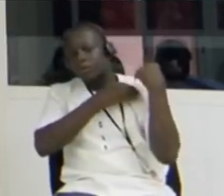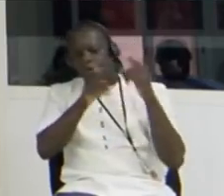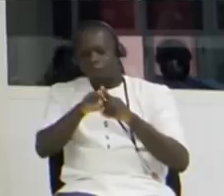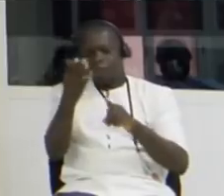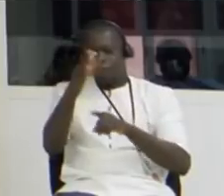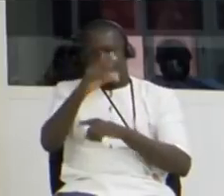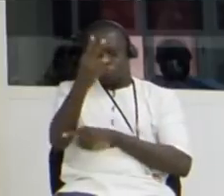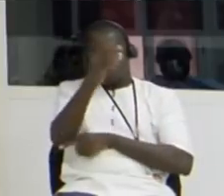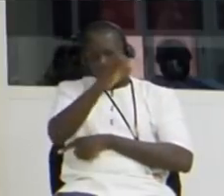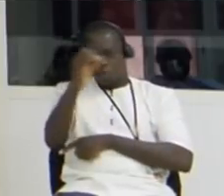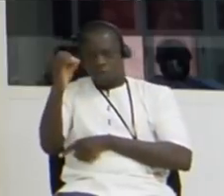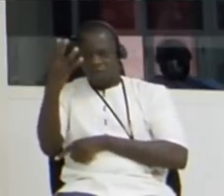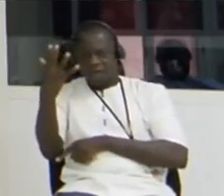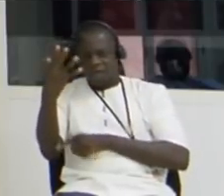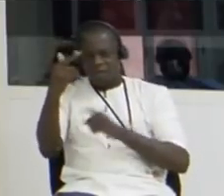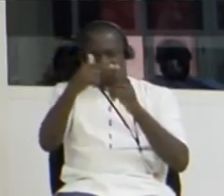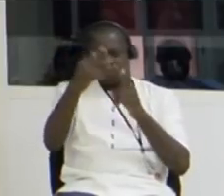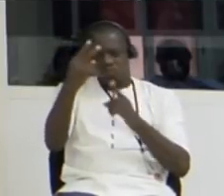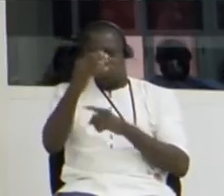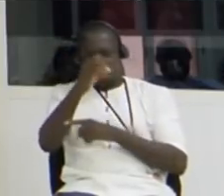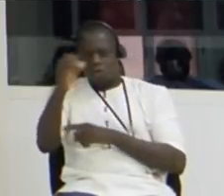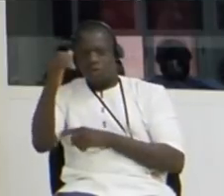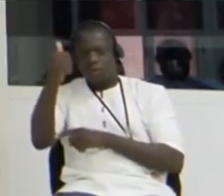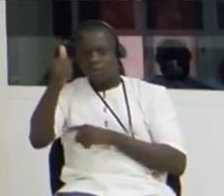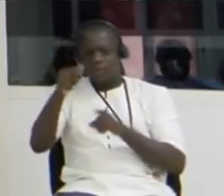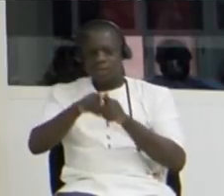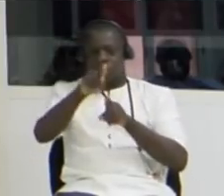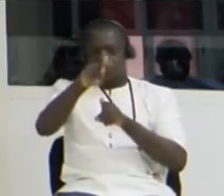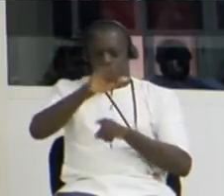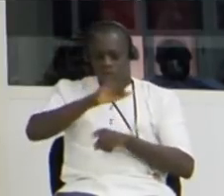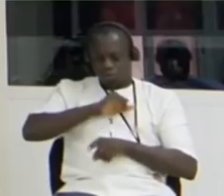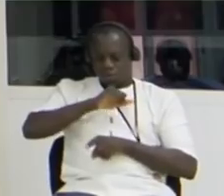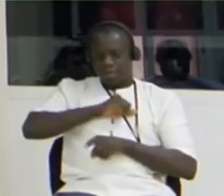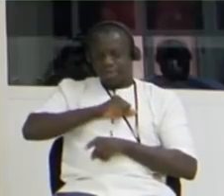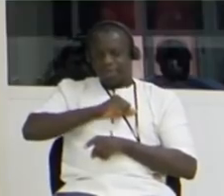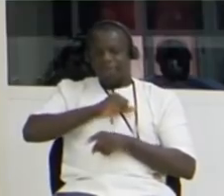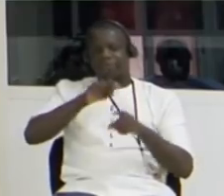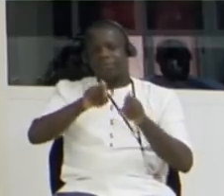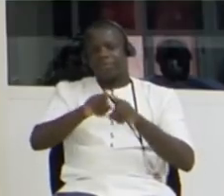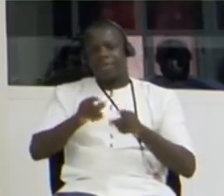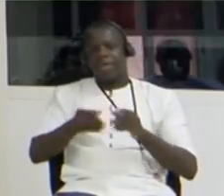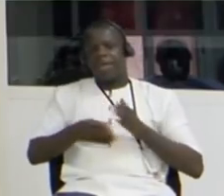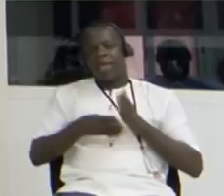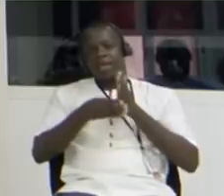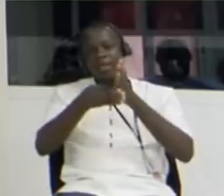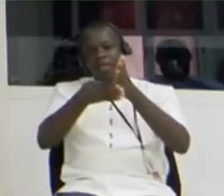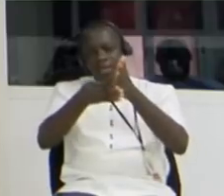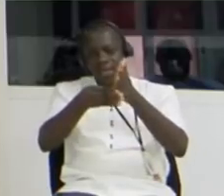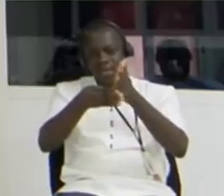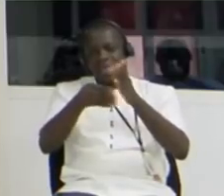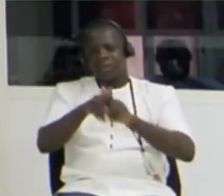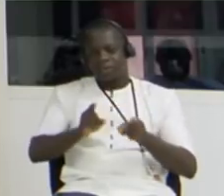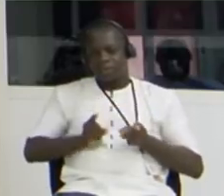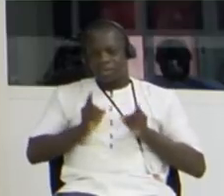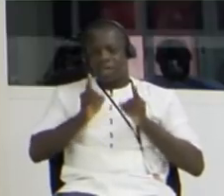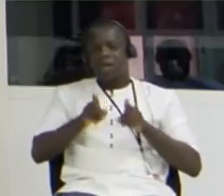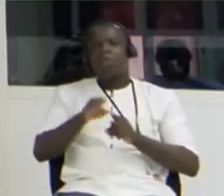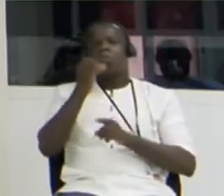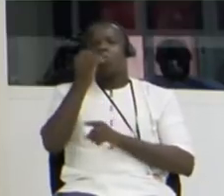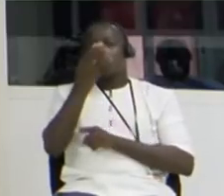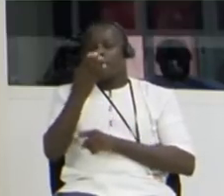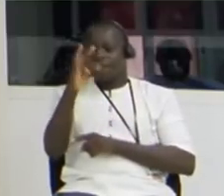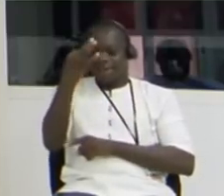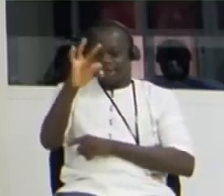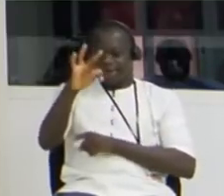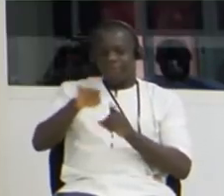2006 when you were head of the gender unit. Yes, as a ministry, gender is mainstream in our policy, and it was seen